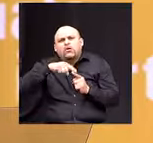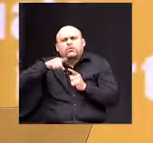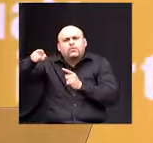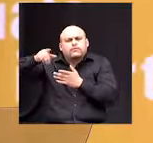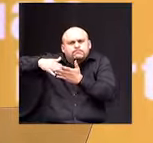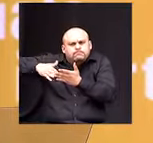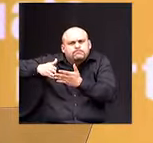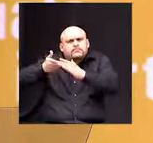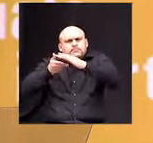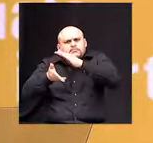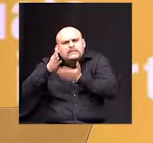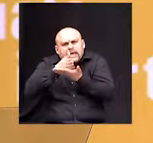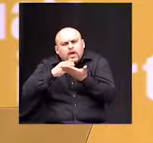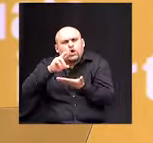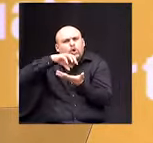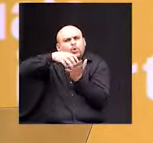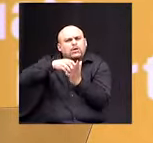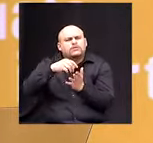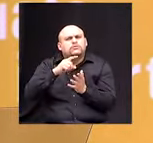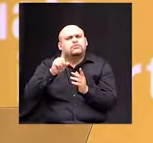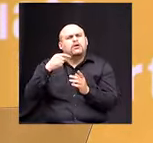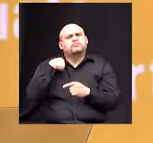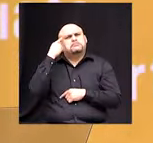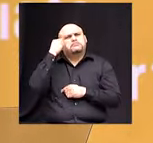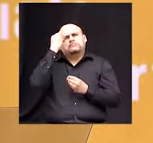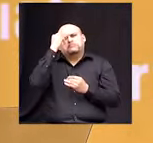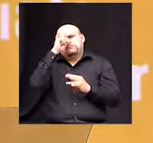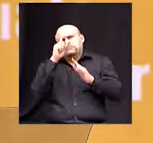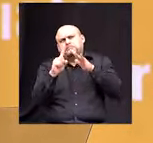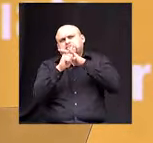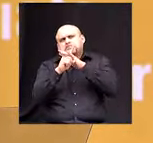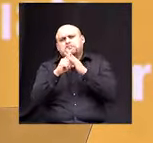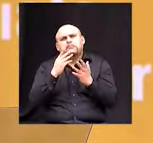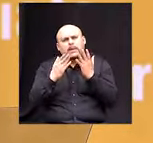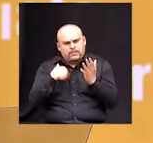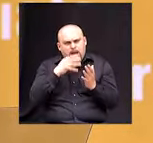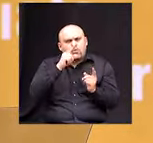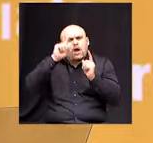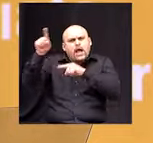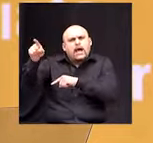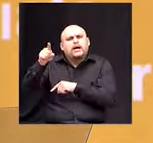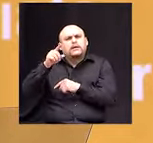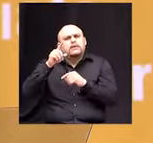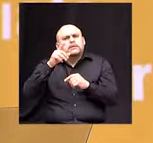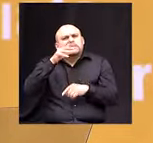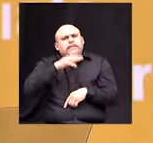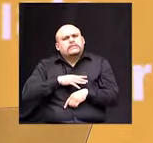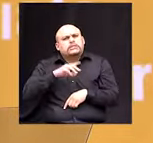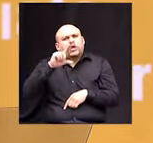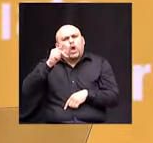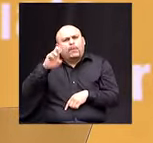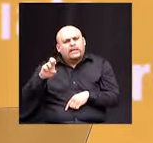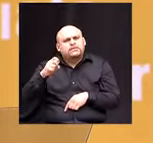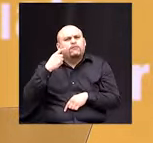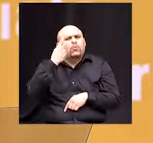or cookies. And so I thought, I'm gonna go ask Mrs. Lopez for one